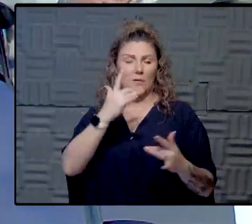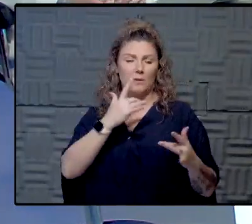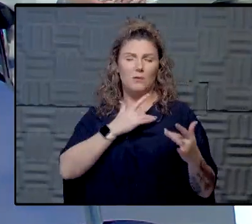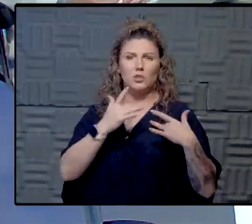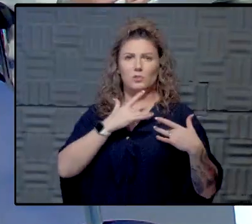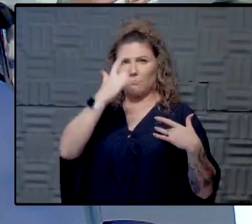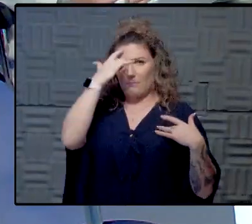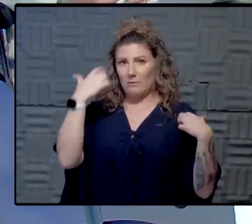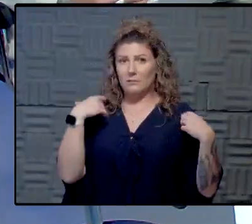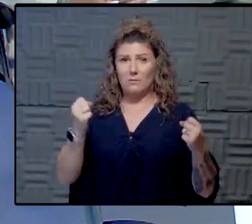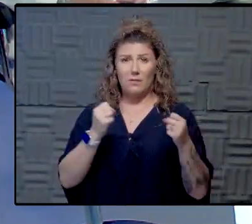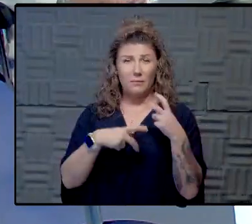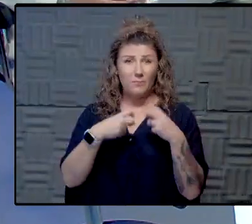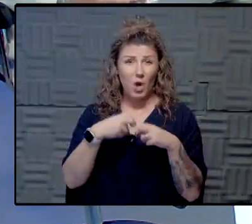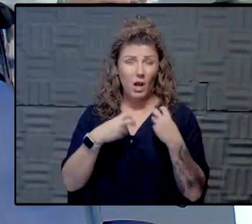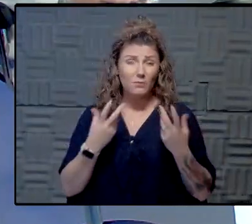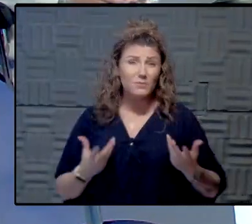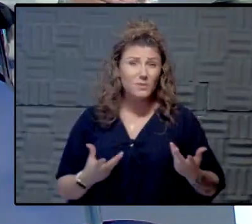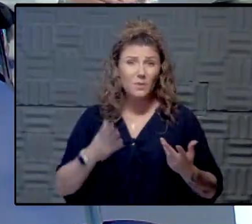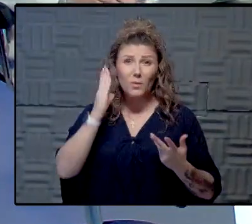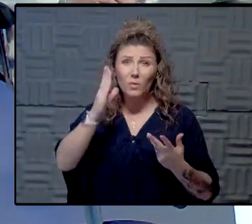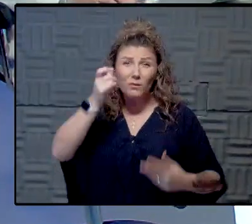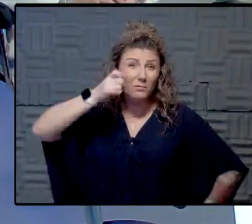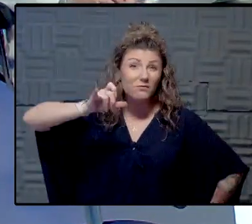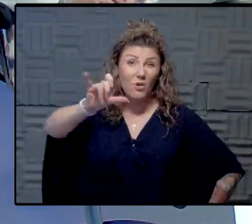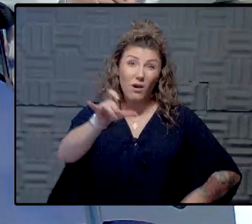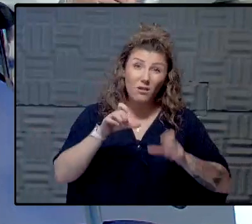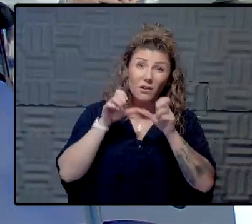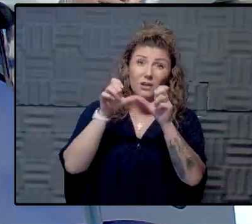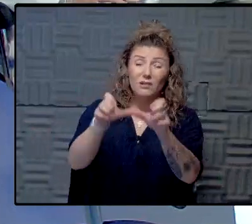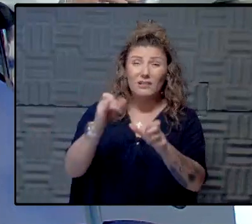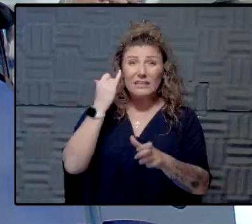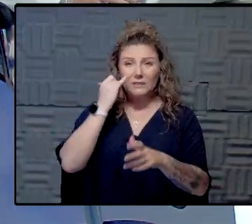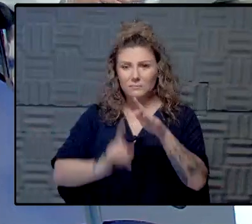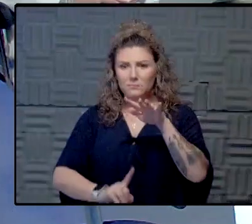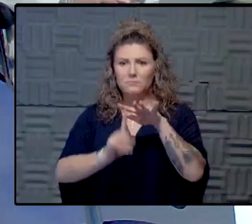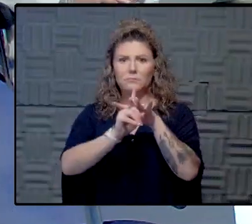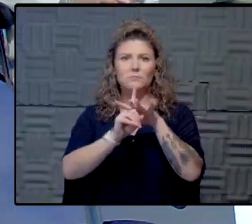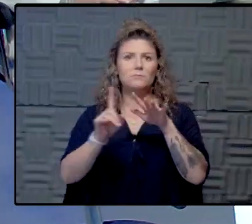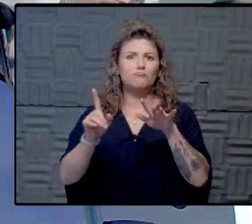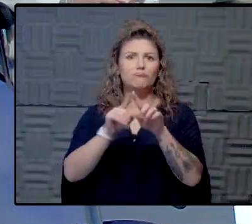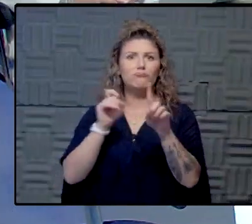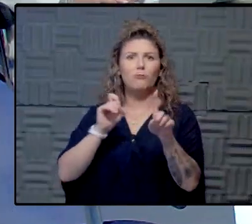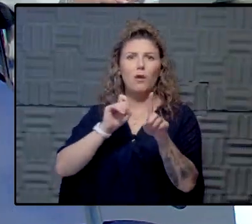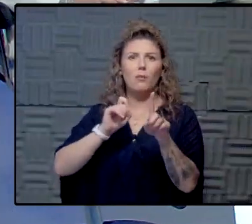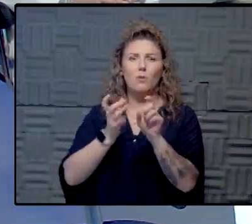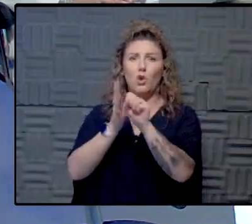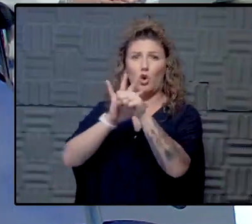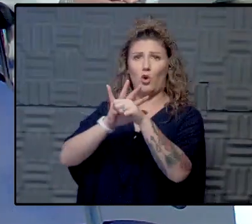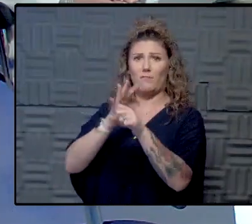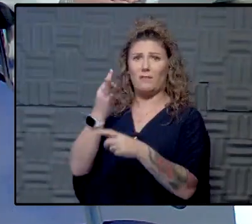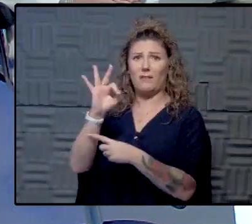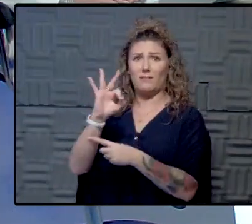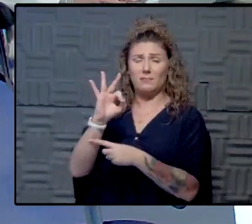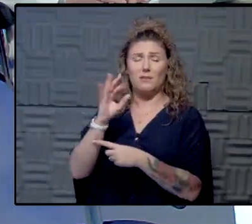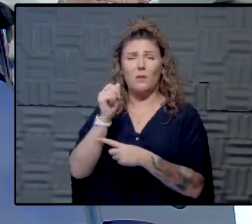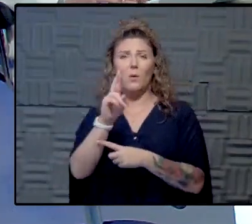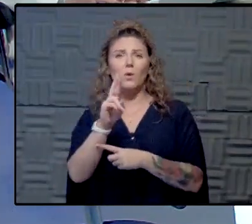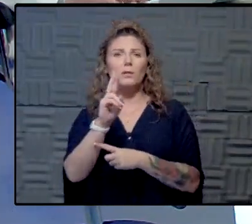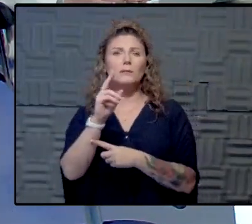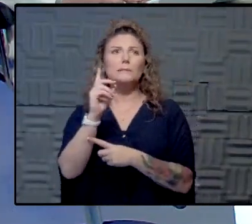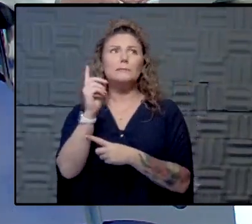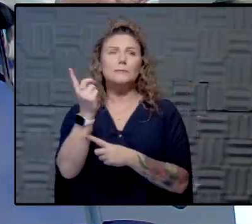mental health problems, are they going to last forever if they present as a result of COVID in these kids, or is this something we can get